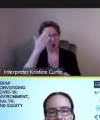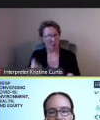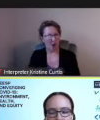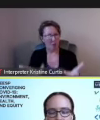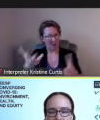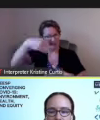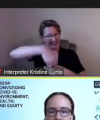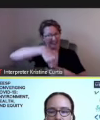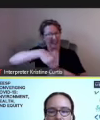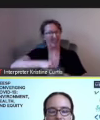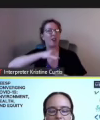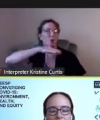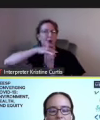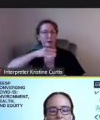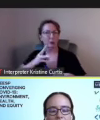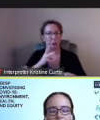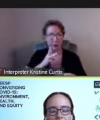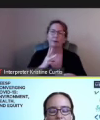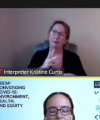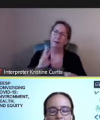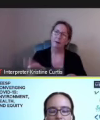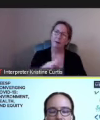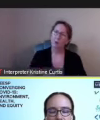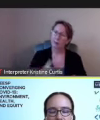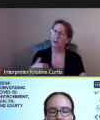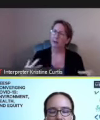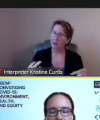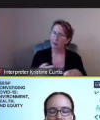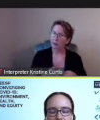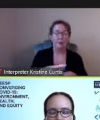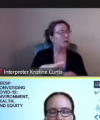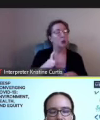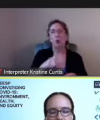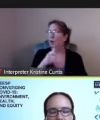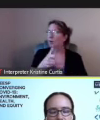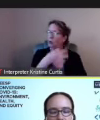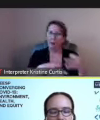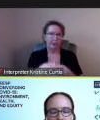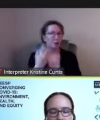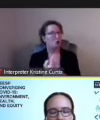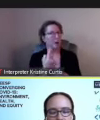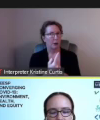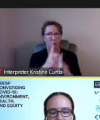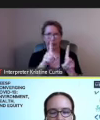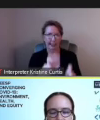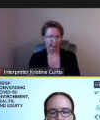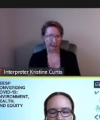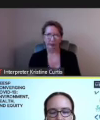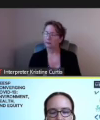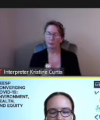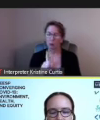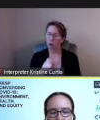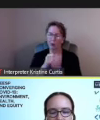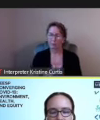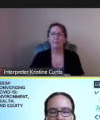course, difficulties in this process, and it should not replace regular testing. Next,